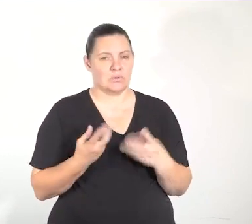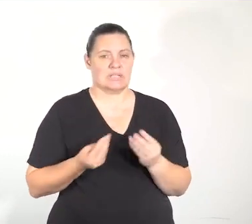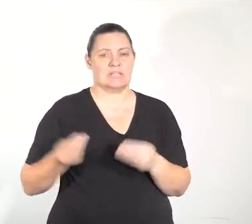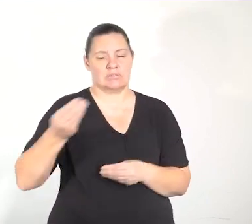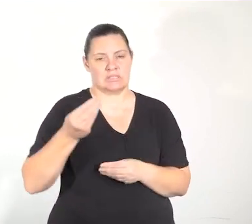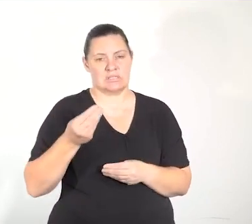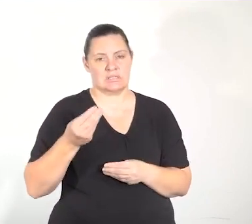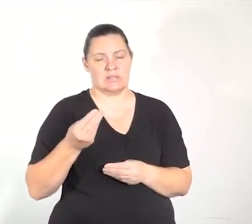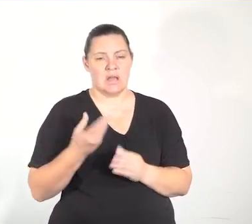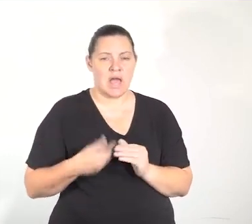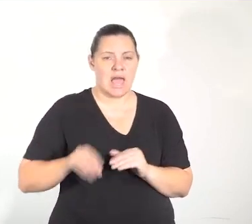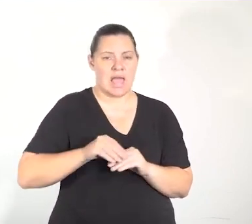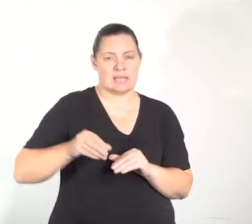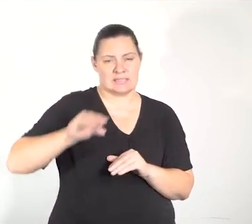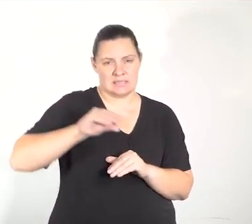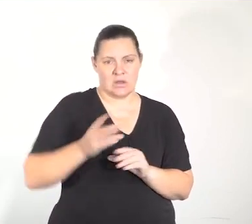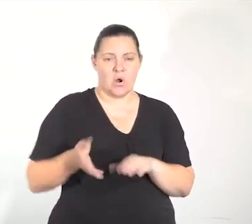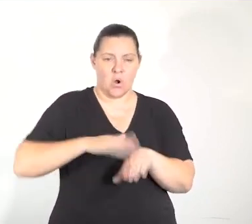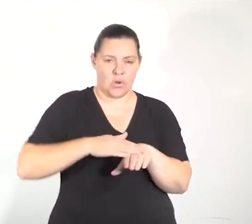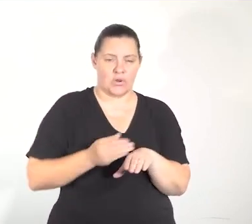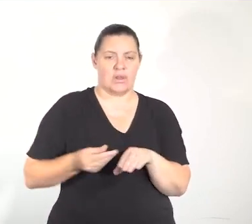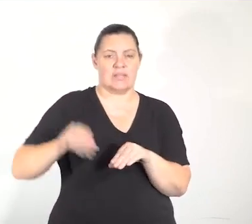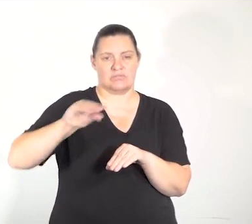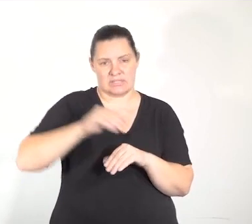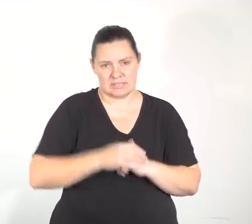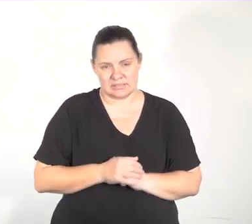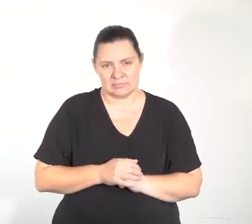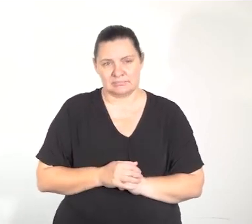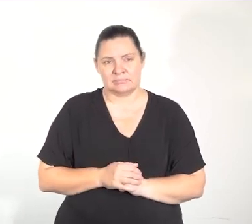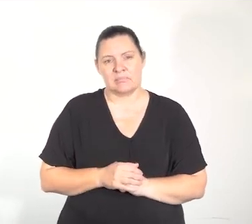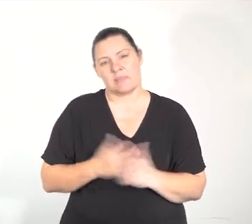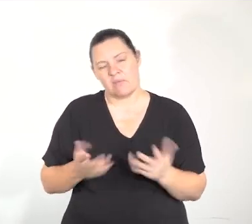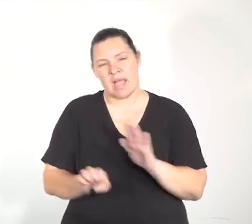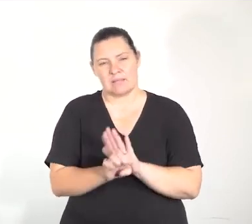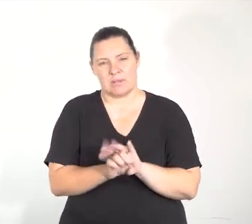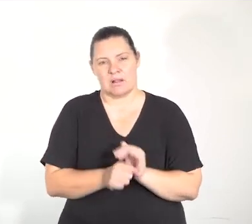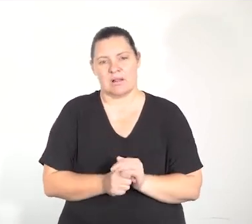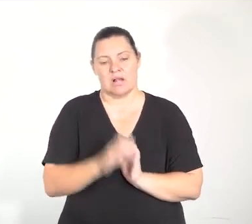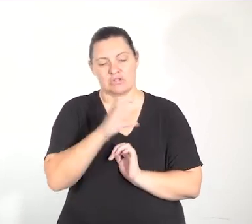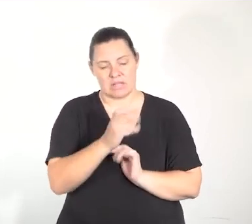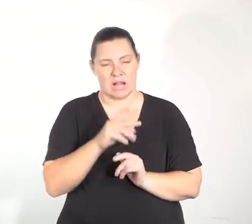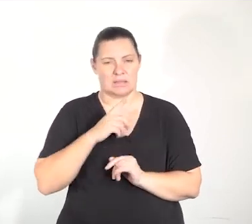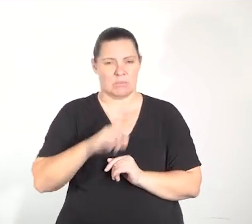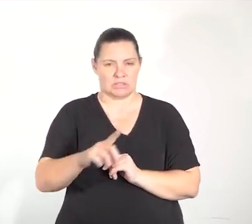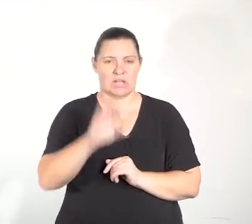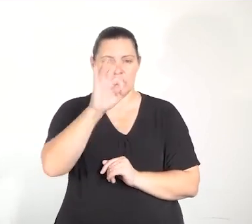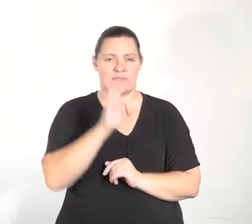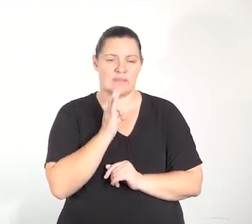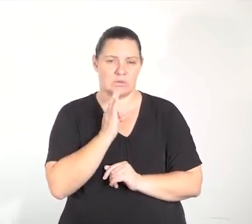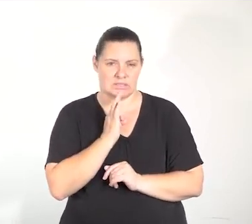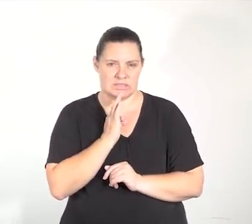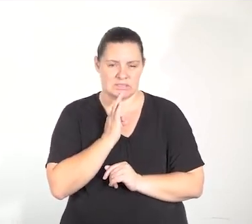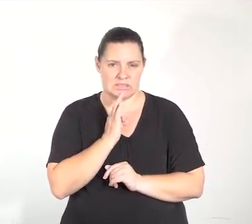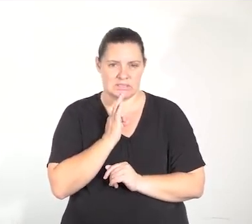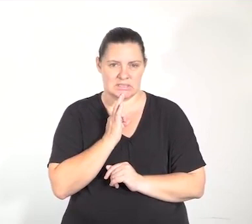the interest being accrued on interest. For example, so Chantal deposits